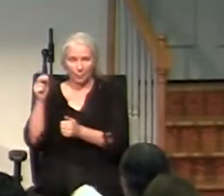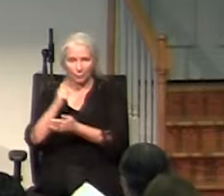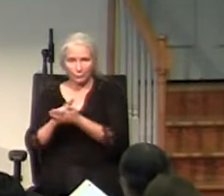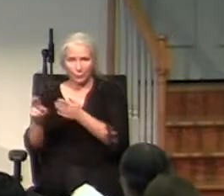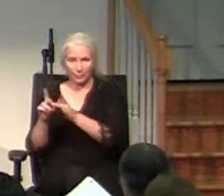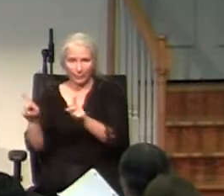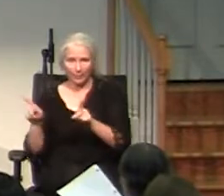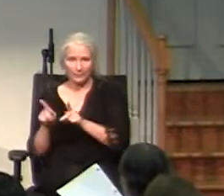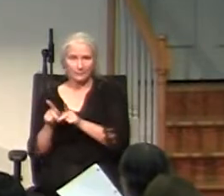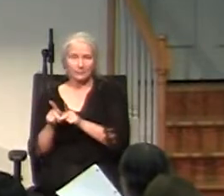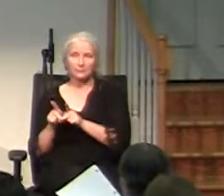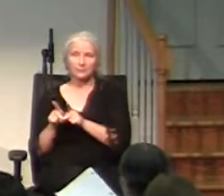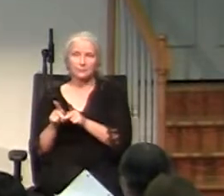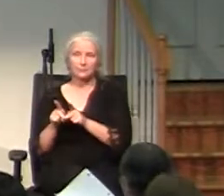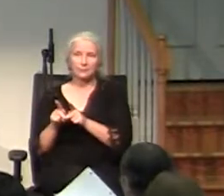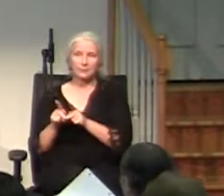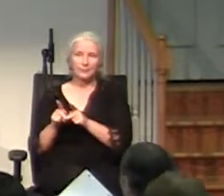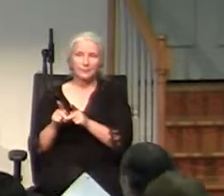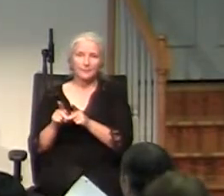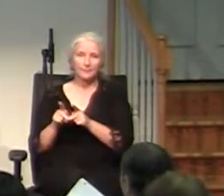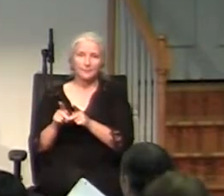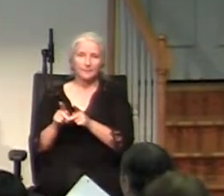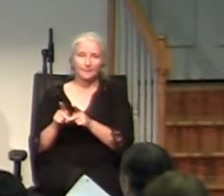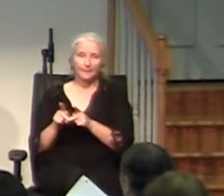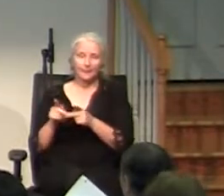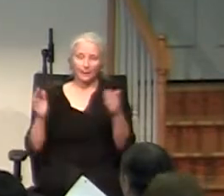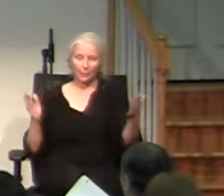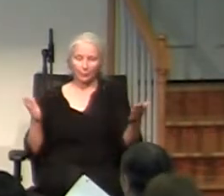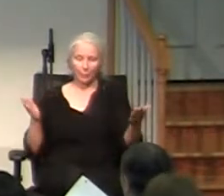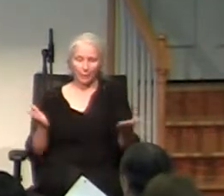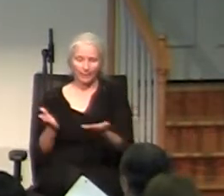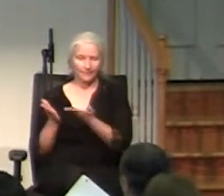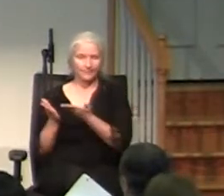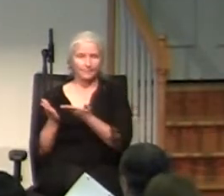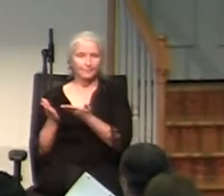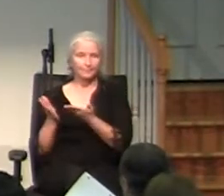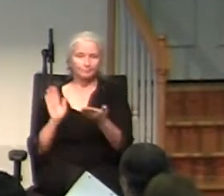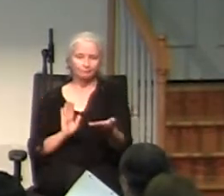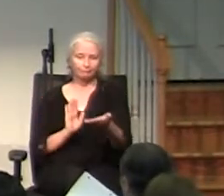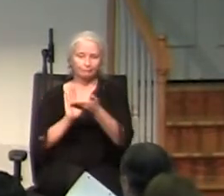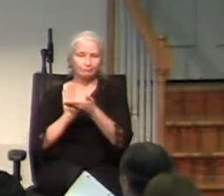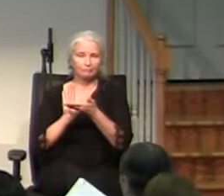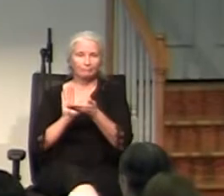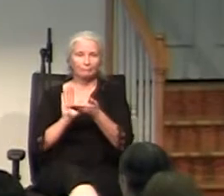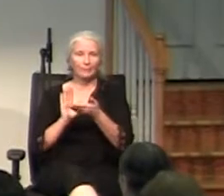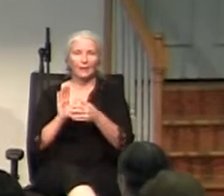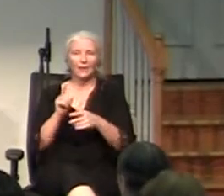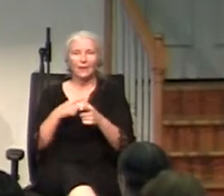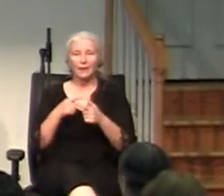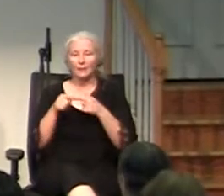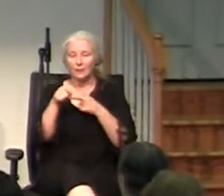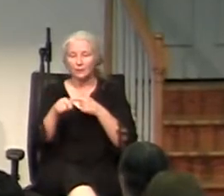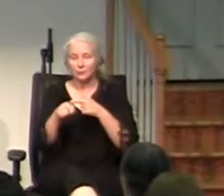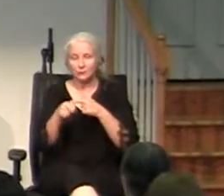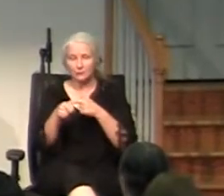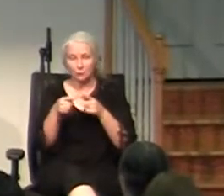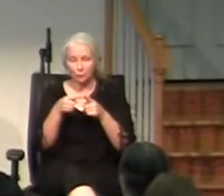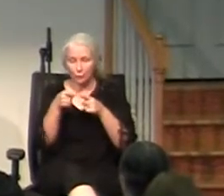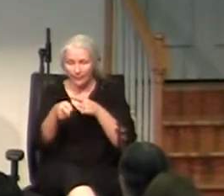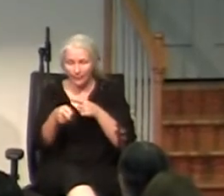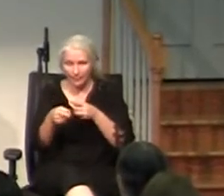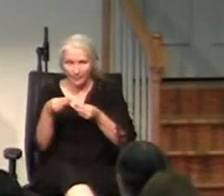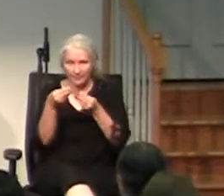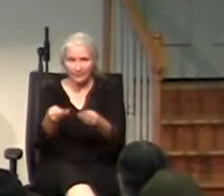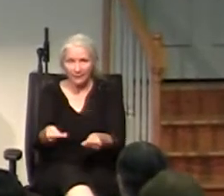And they brought him near before him. Then to him, this is speaking of Christ, was given dominion and glory and a